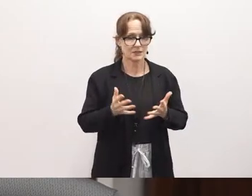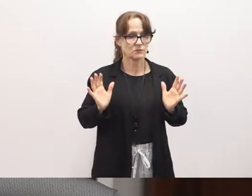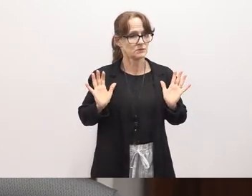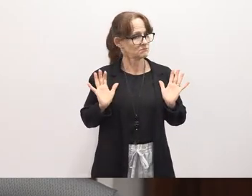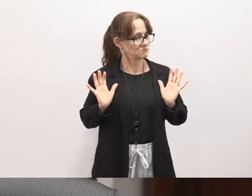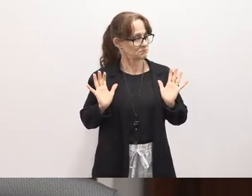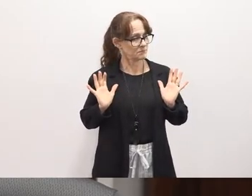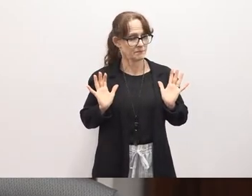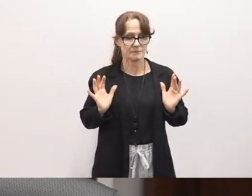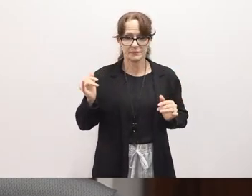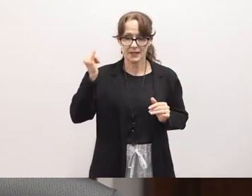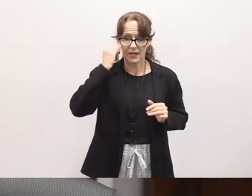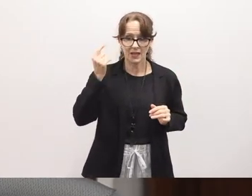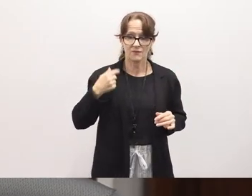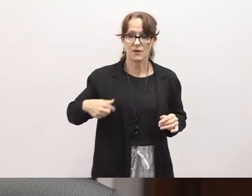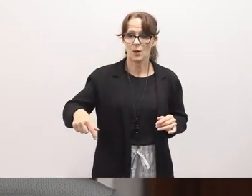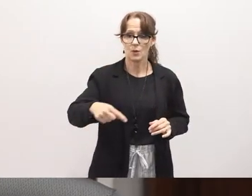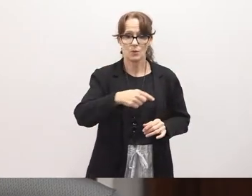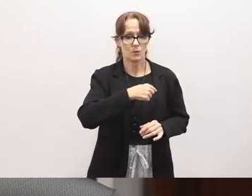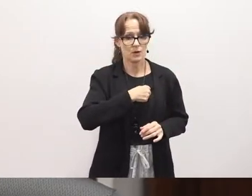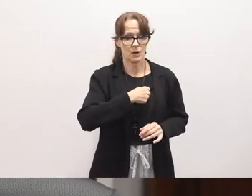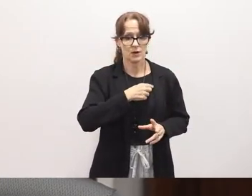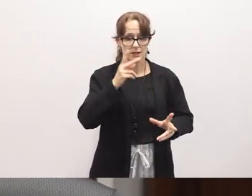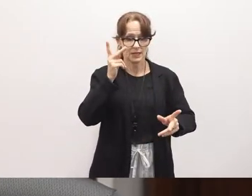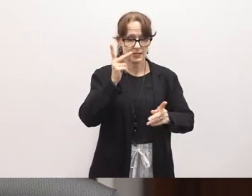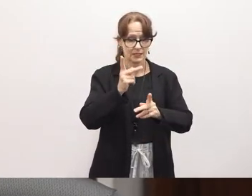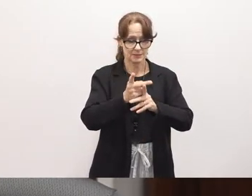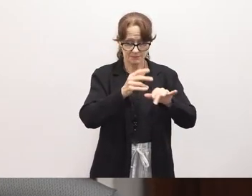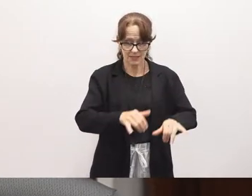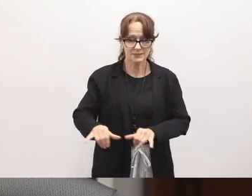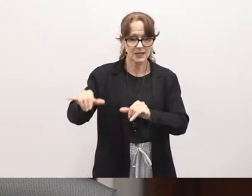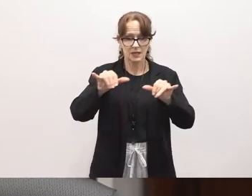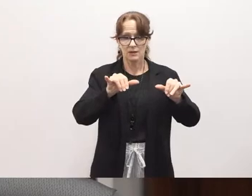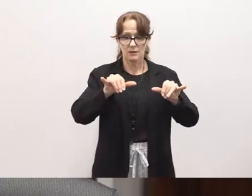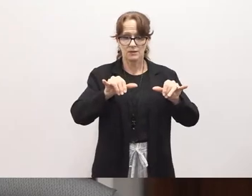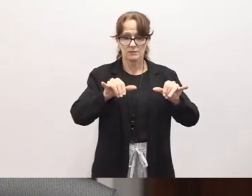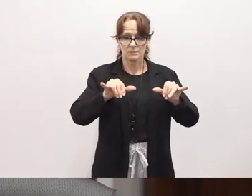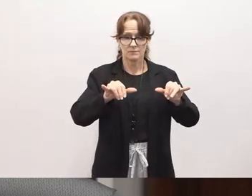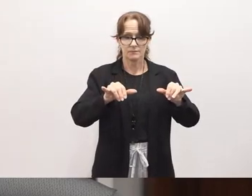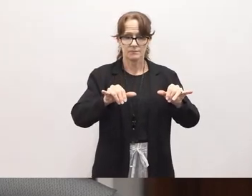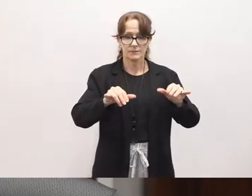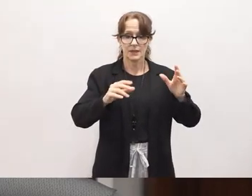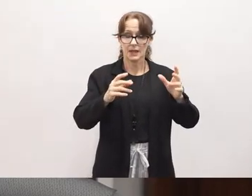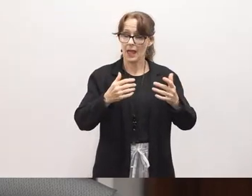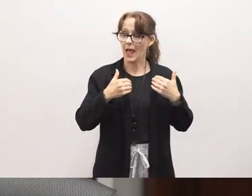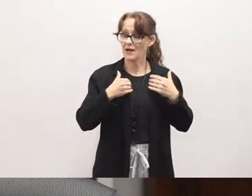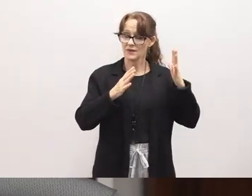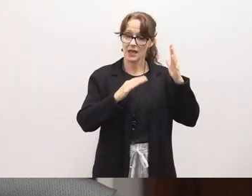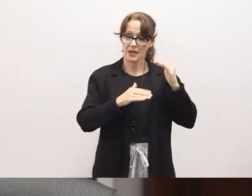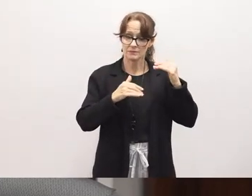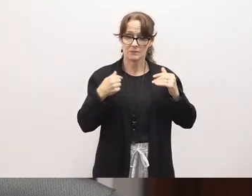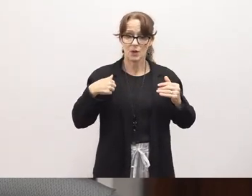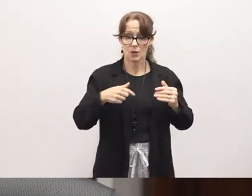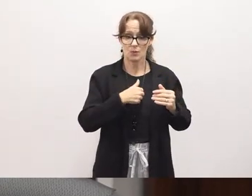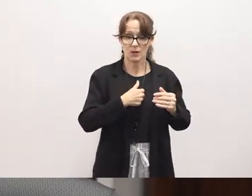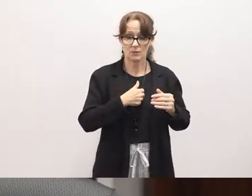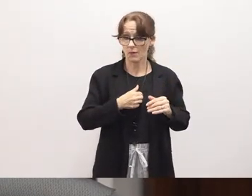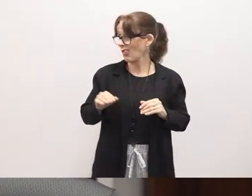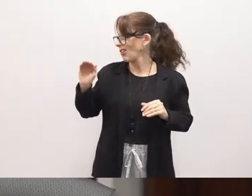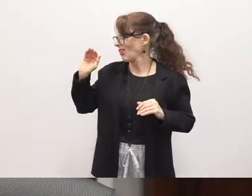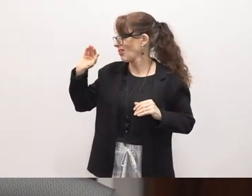And so if we are going to hold ourselves to that standard, that it comes with an expectation that we will call each other